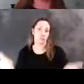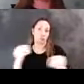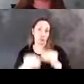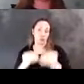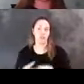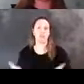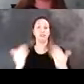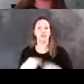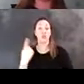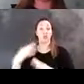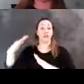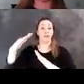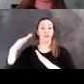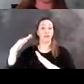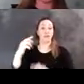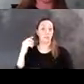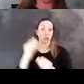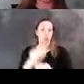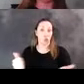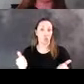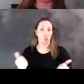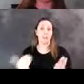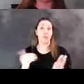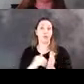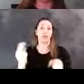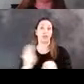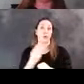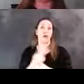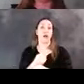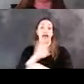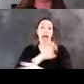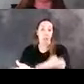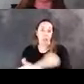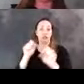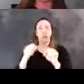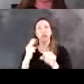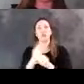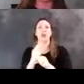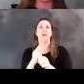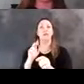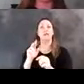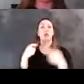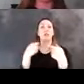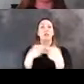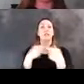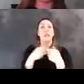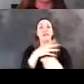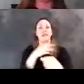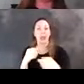So one of the top solutions is renewable energy, and we need a mix of doing it at the utility level and individual level.